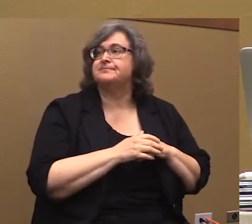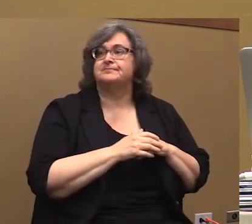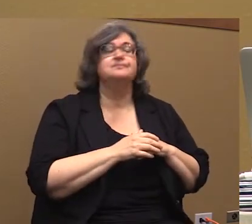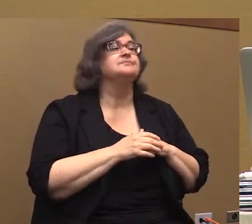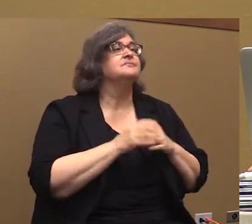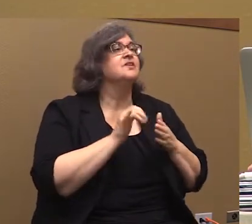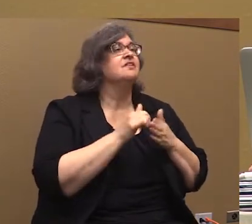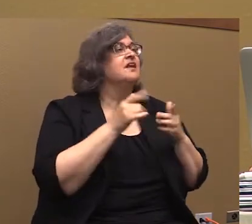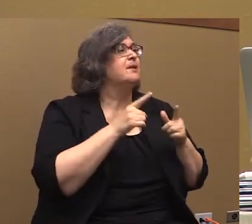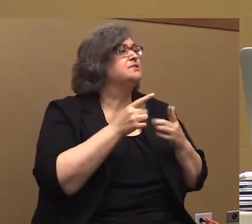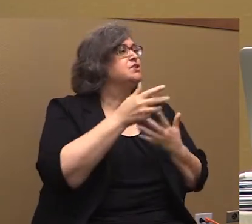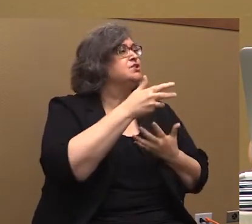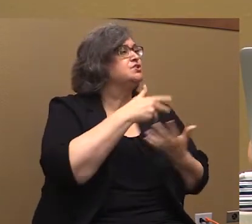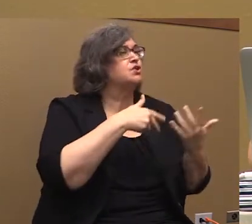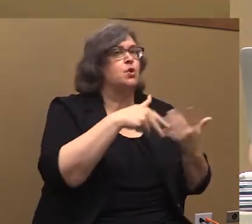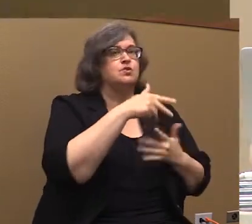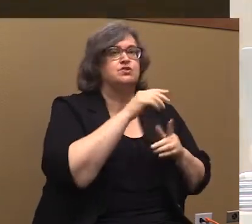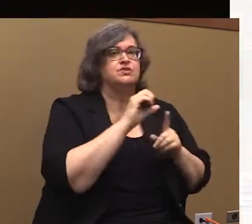the game.